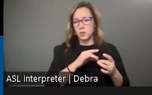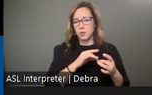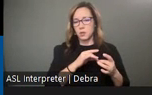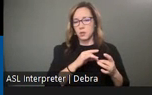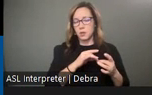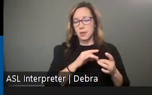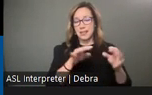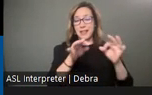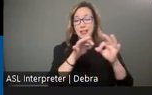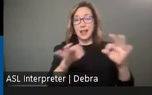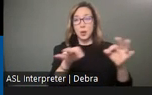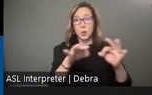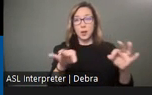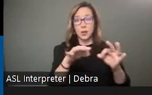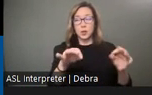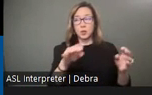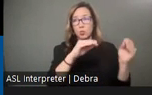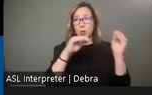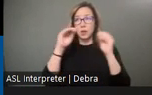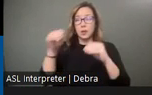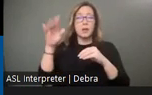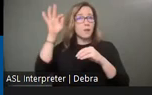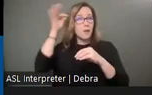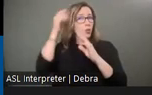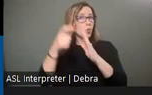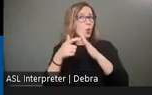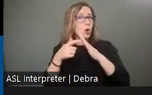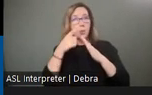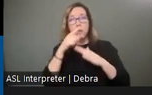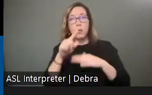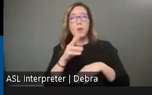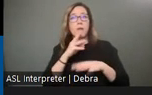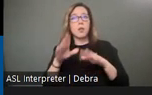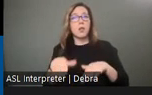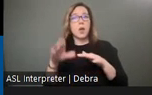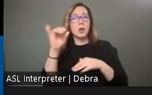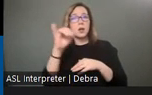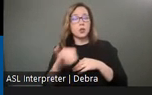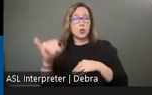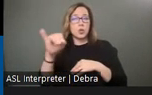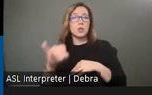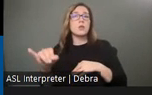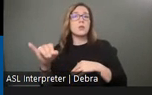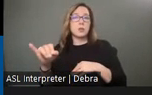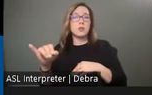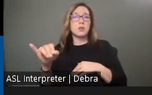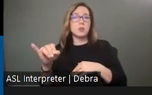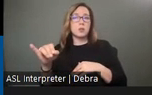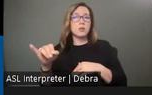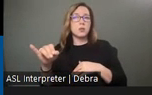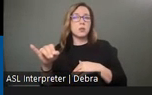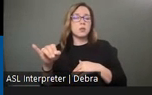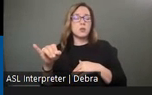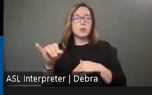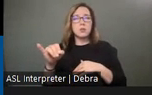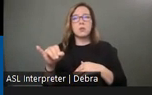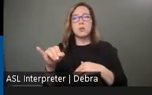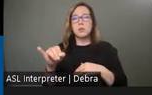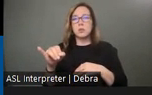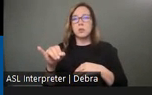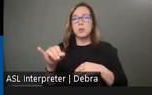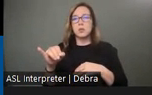into the federal requirement for flood insurance. So we'll take that one for response